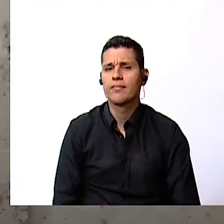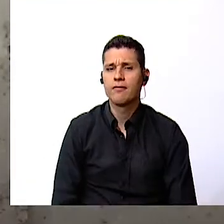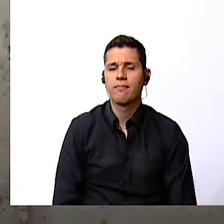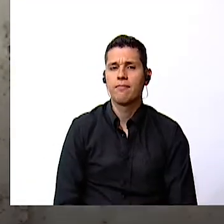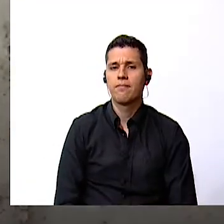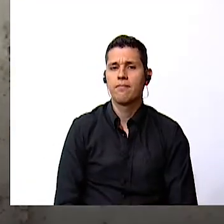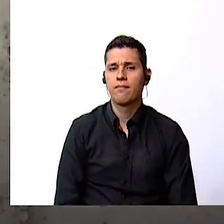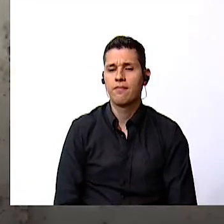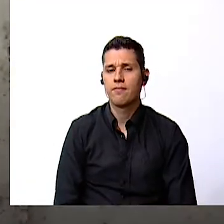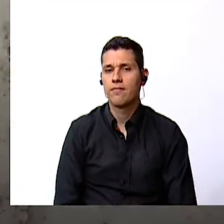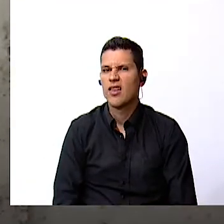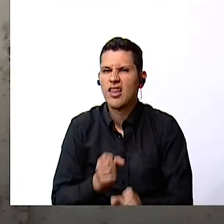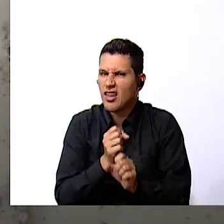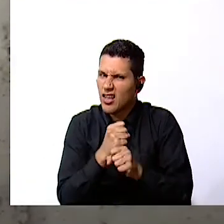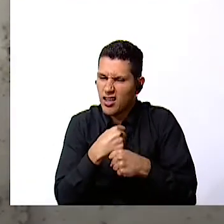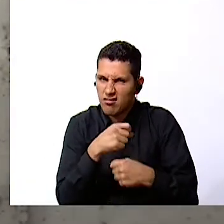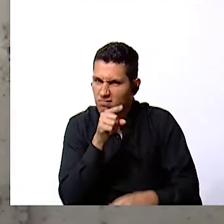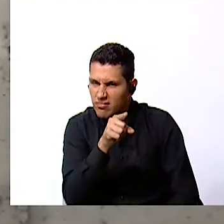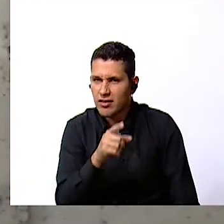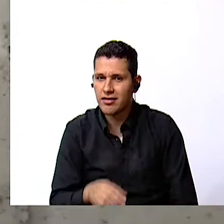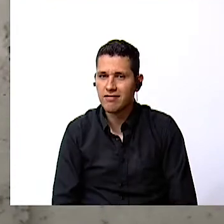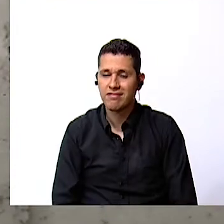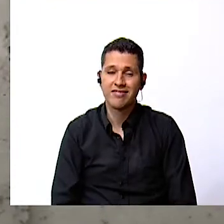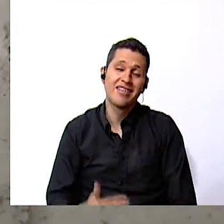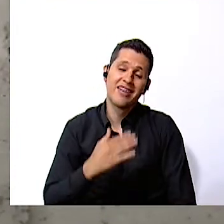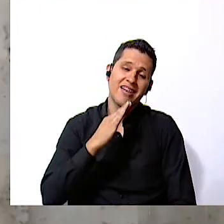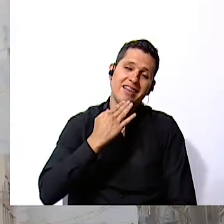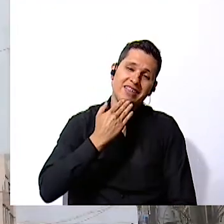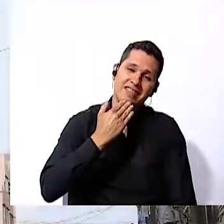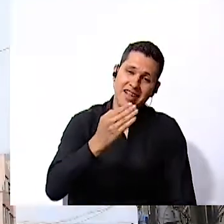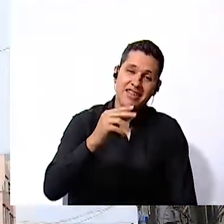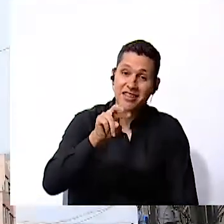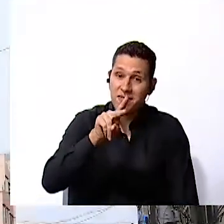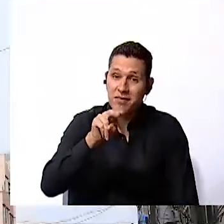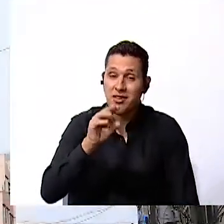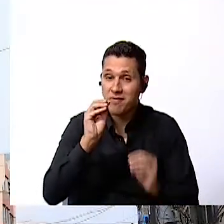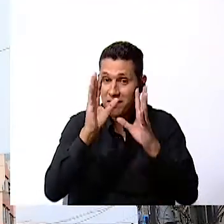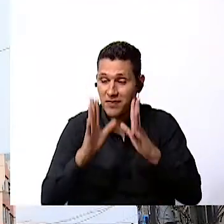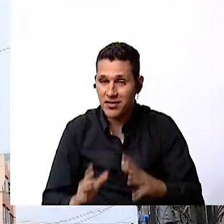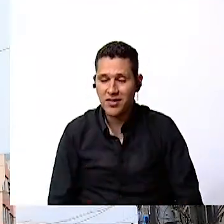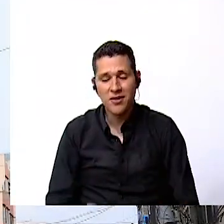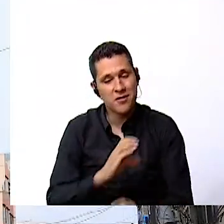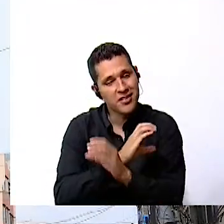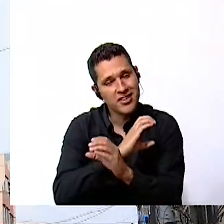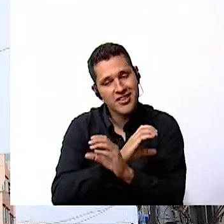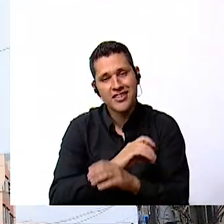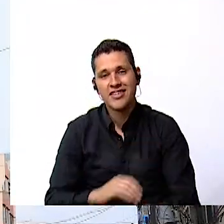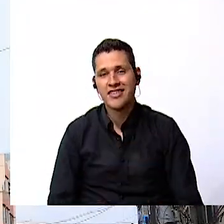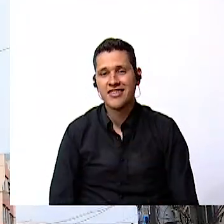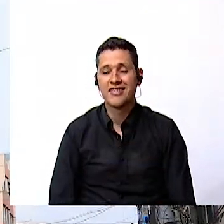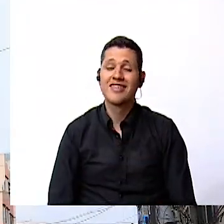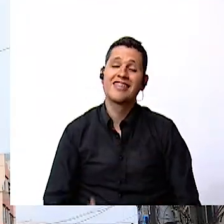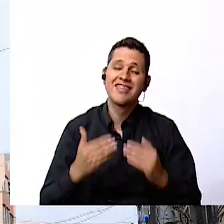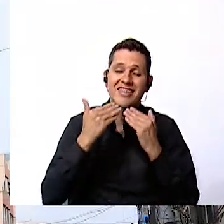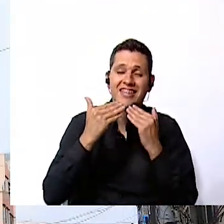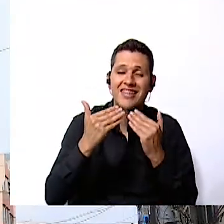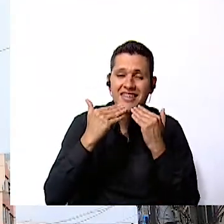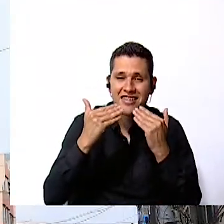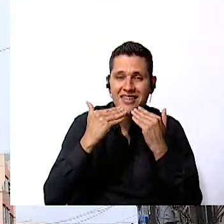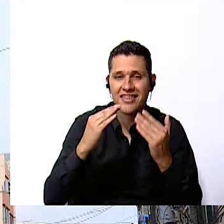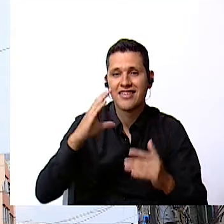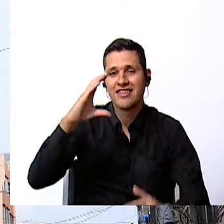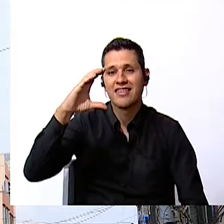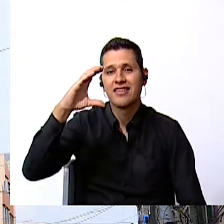What did you do? Thanks, Teacher Greivin and classmates. Take care. Thank you so much,